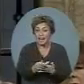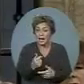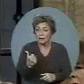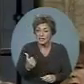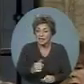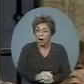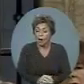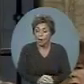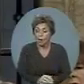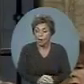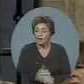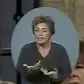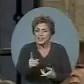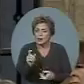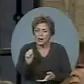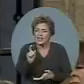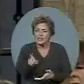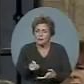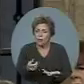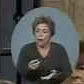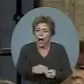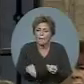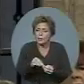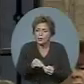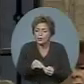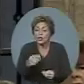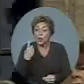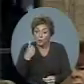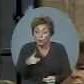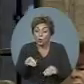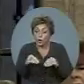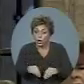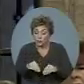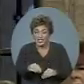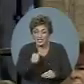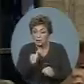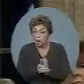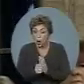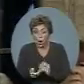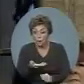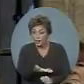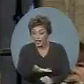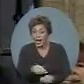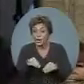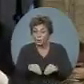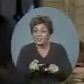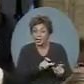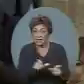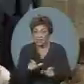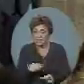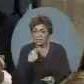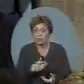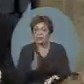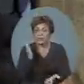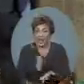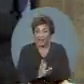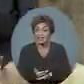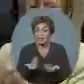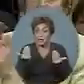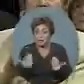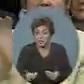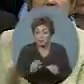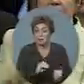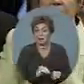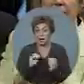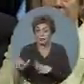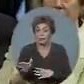his incompetent Minister of Defence that the transfers should stop now, pending the truth? Why won't he stand up and make